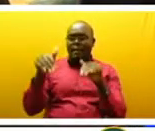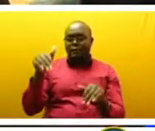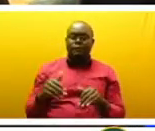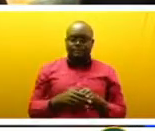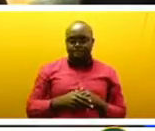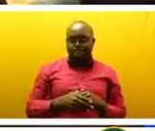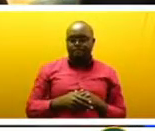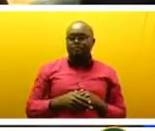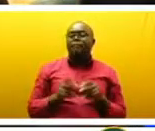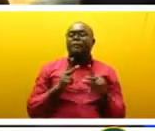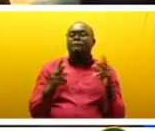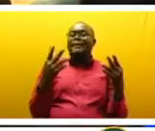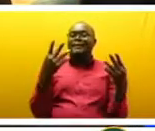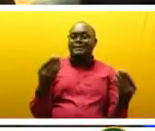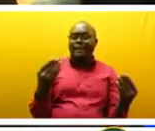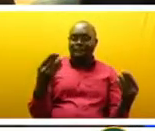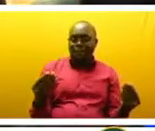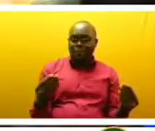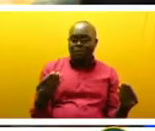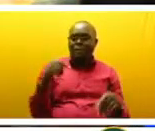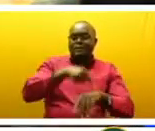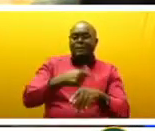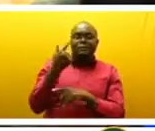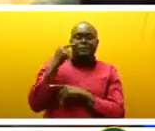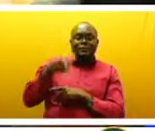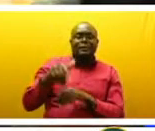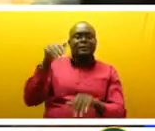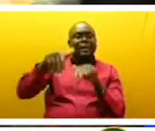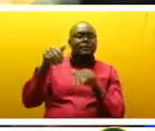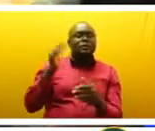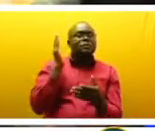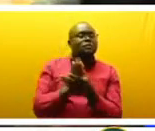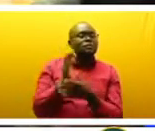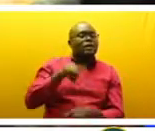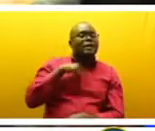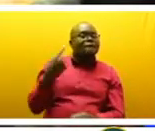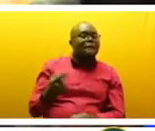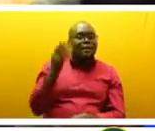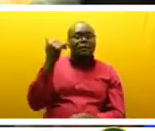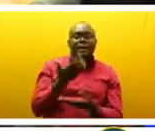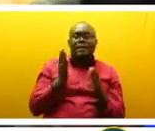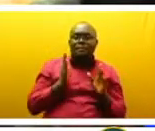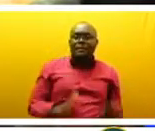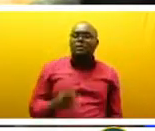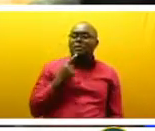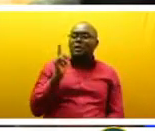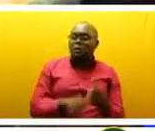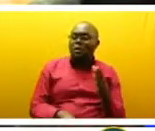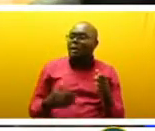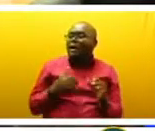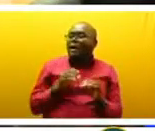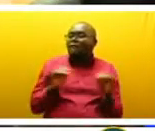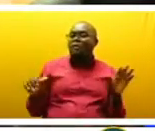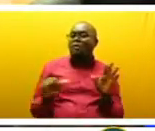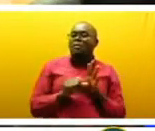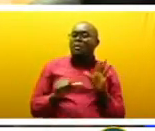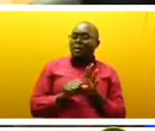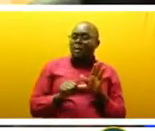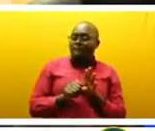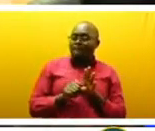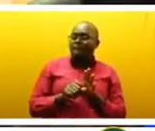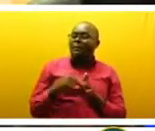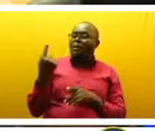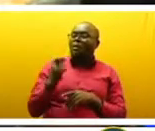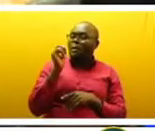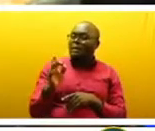It is very simple. When you look at this particular election, it's very surprising that anyone can tell you that there was no problem, unless